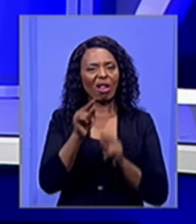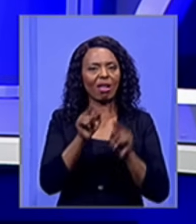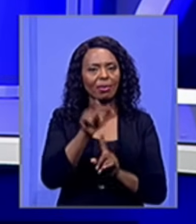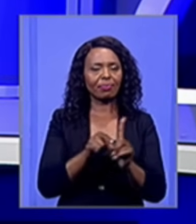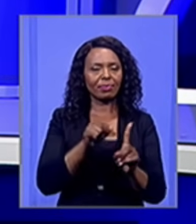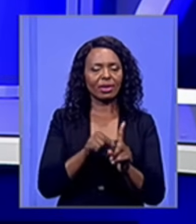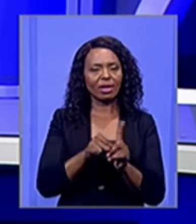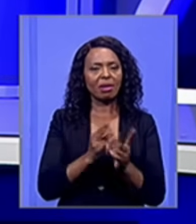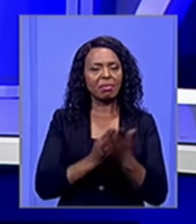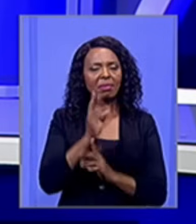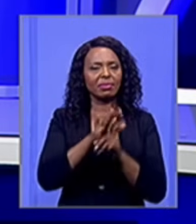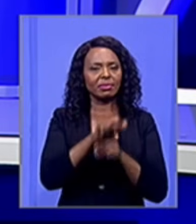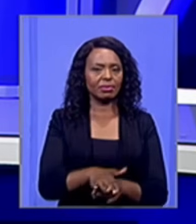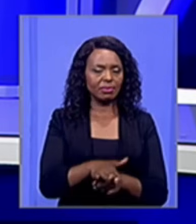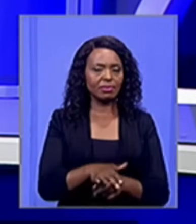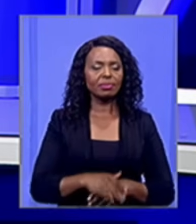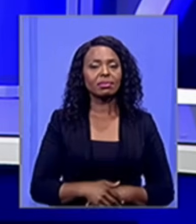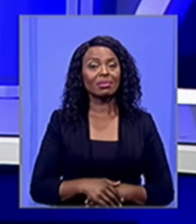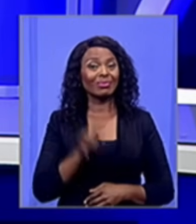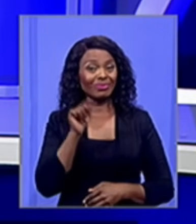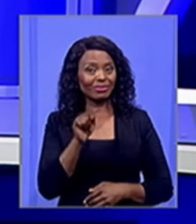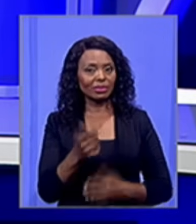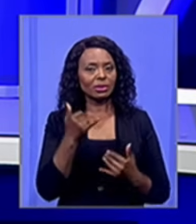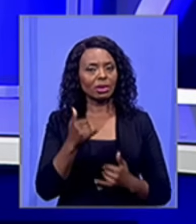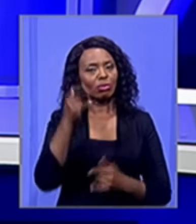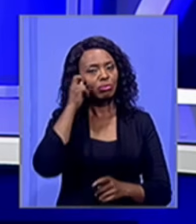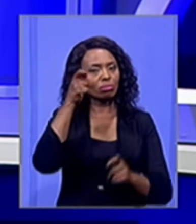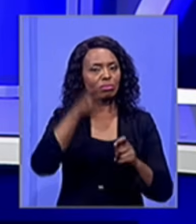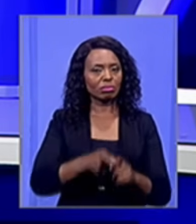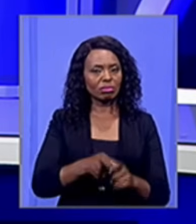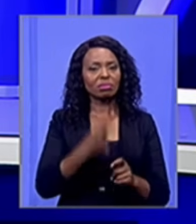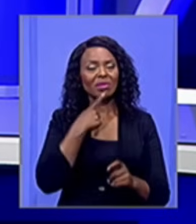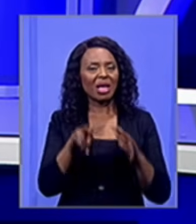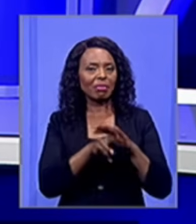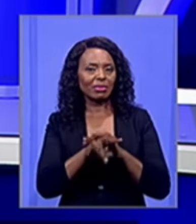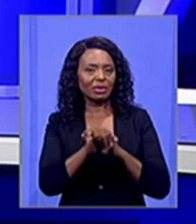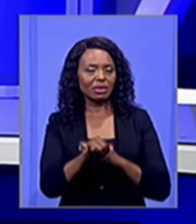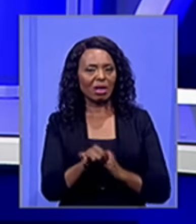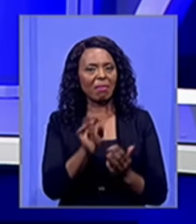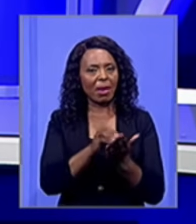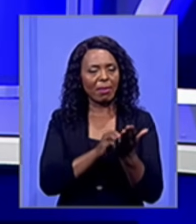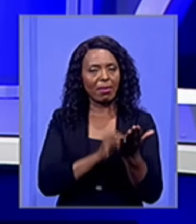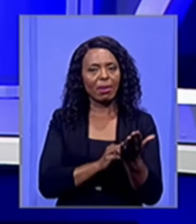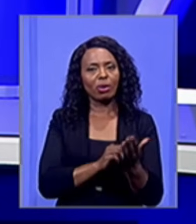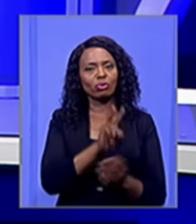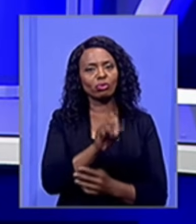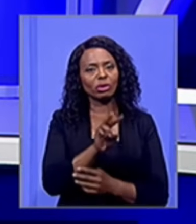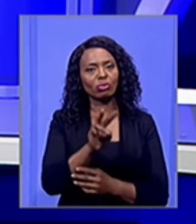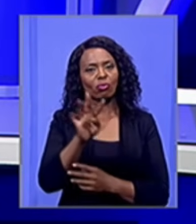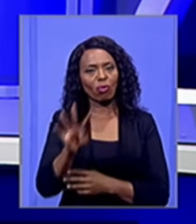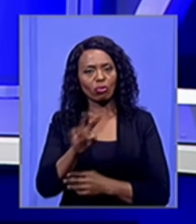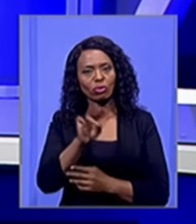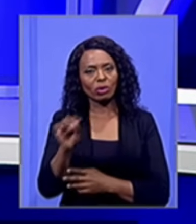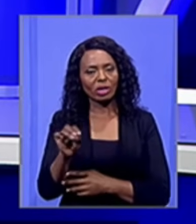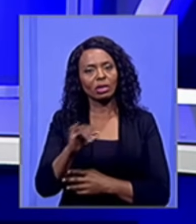hatiketse ditokelo tsa hae tsa molao motheo. Ka lebaka leo moahlodi o fumane hore kgatiso ya Ntanzi ya kala 24 Phupjane 2020 ha